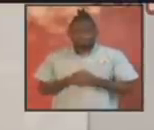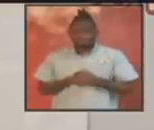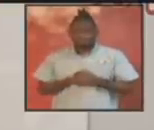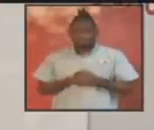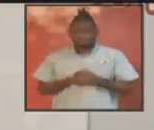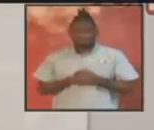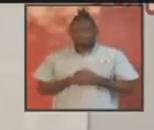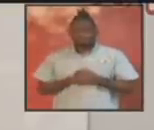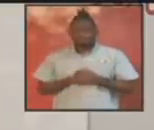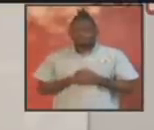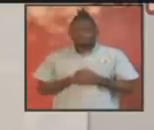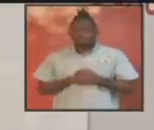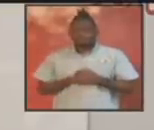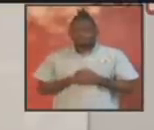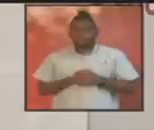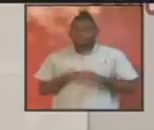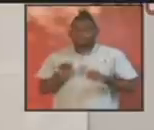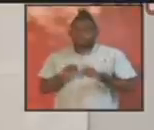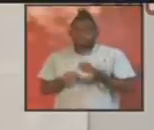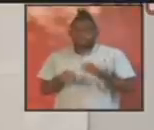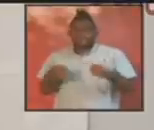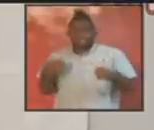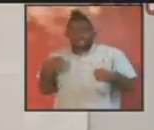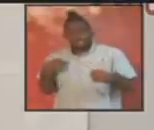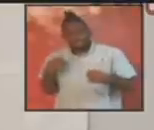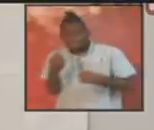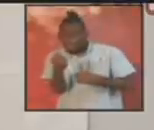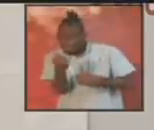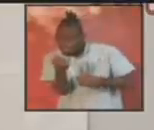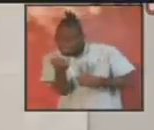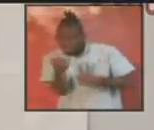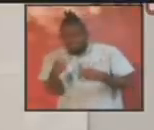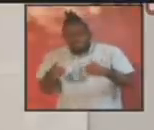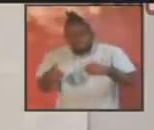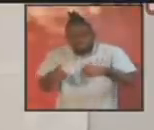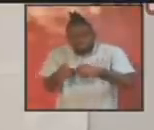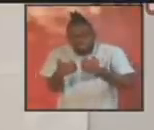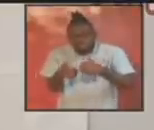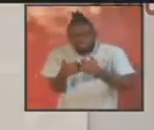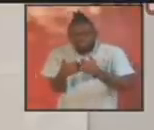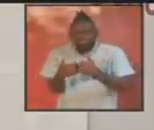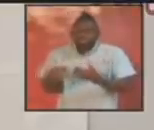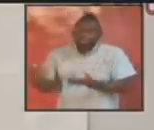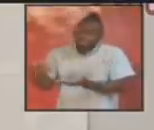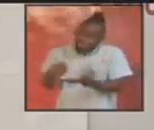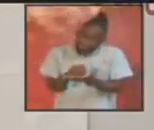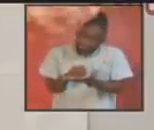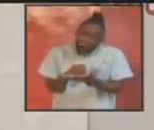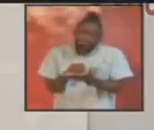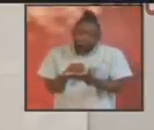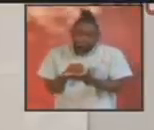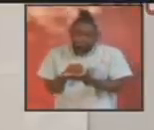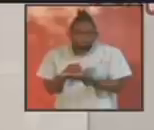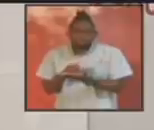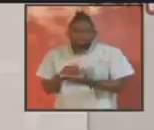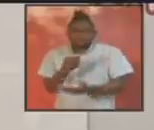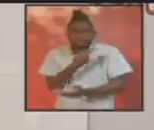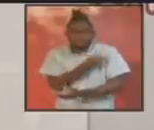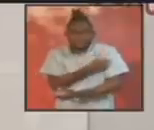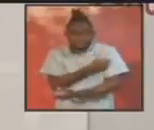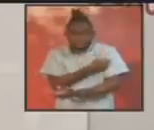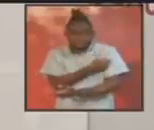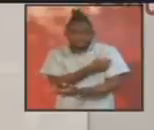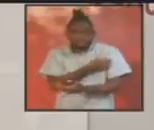sense of challenge with respect to access by developing countries around the